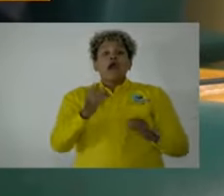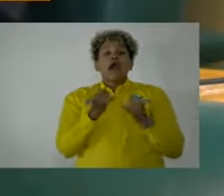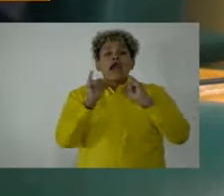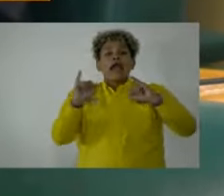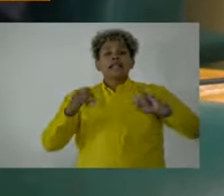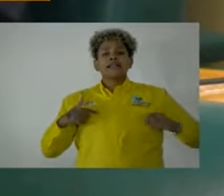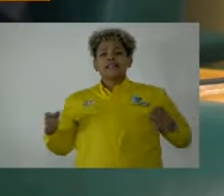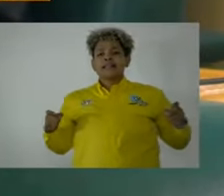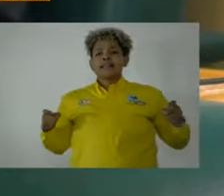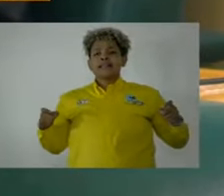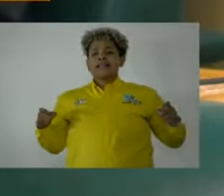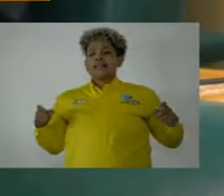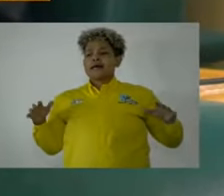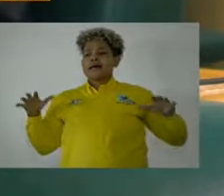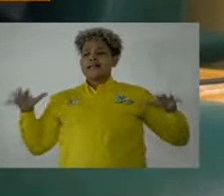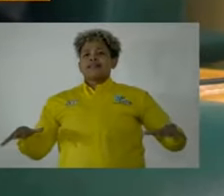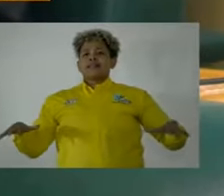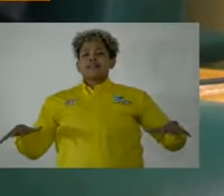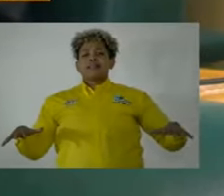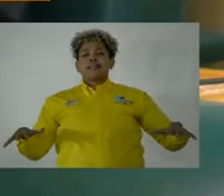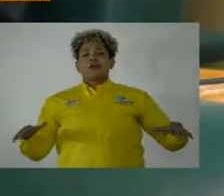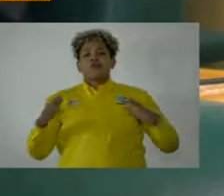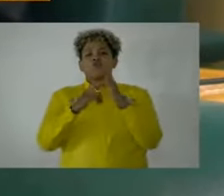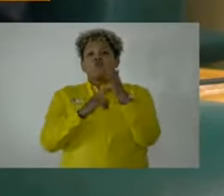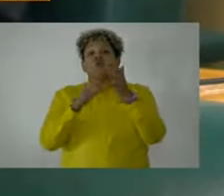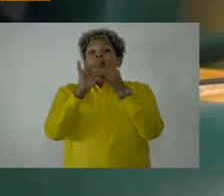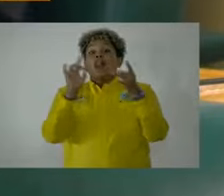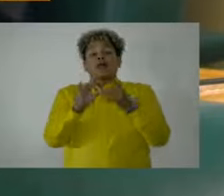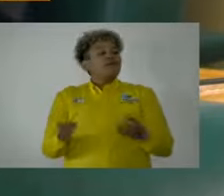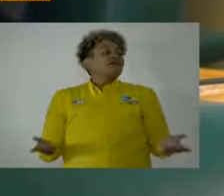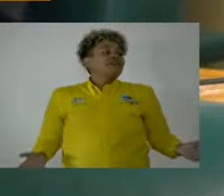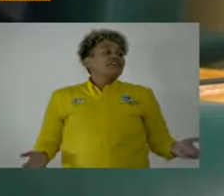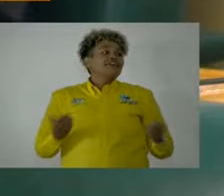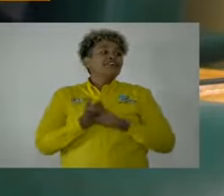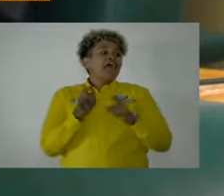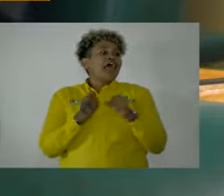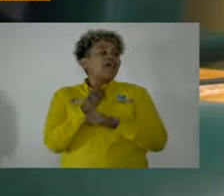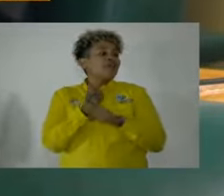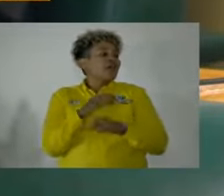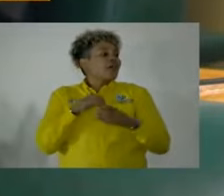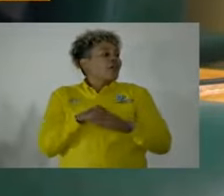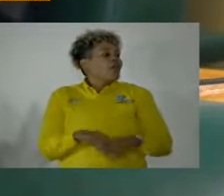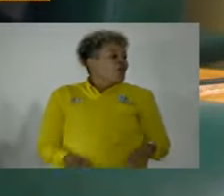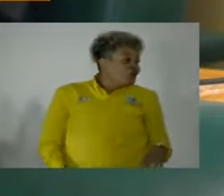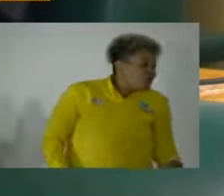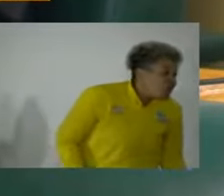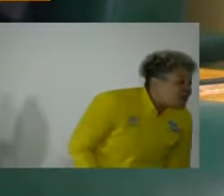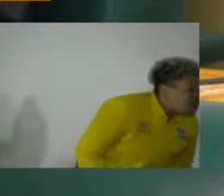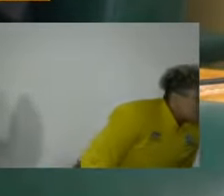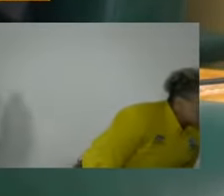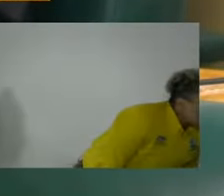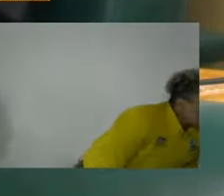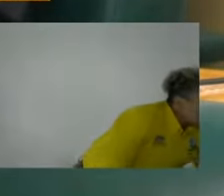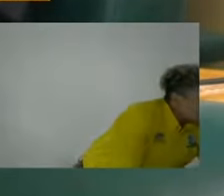rule that I've spoken about year after year, right here in this budget presentation.